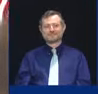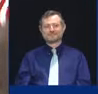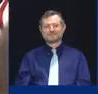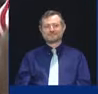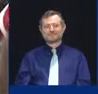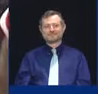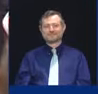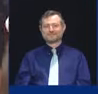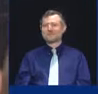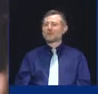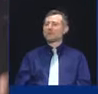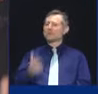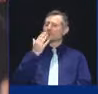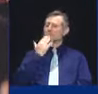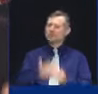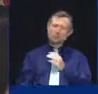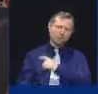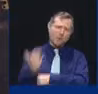Good morning.